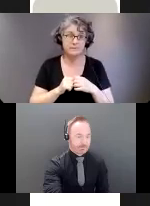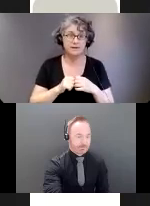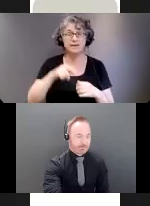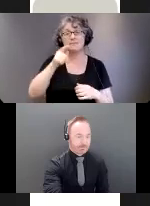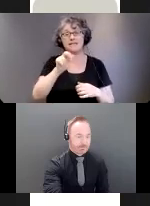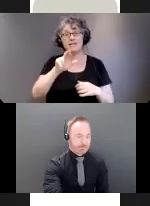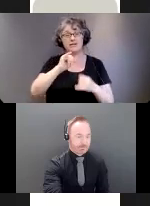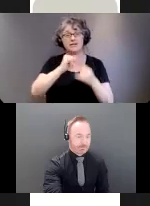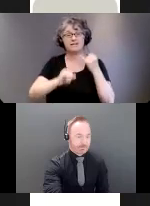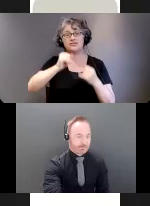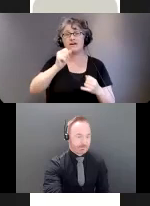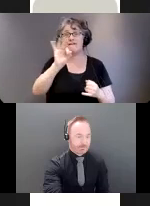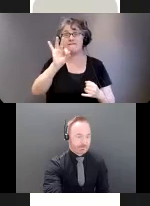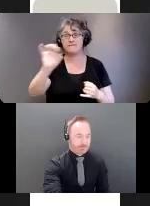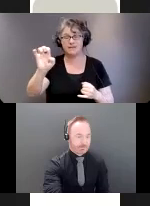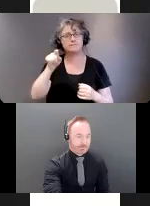some recent